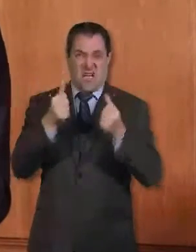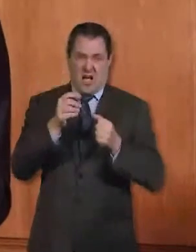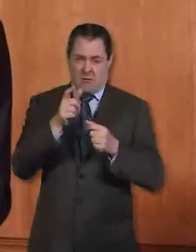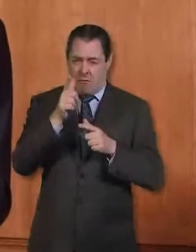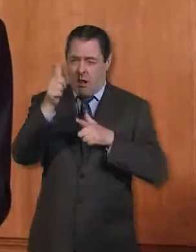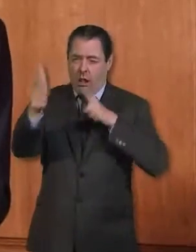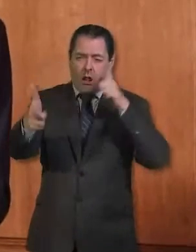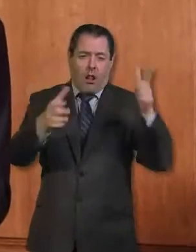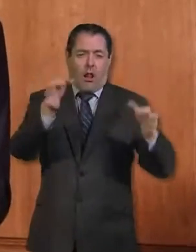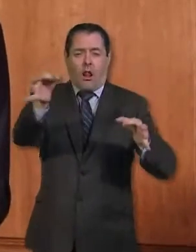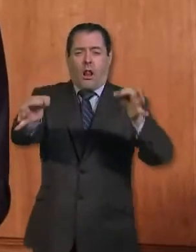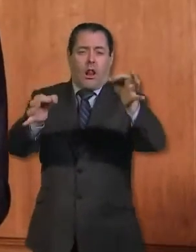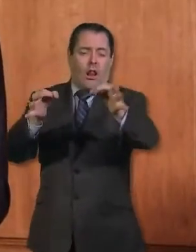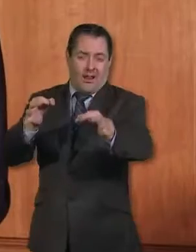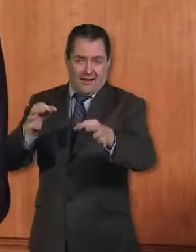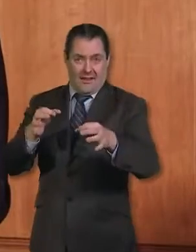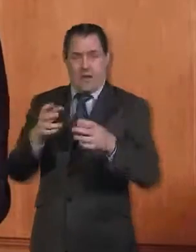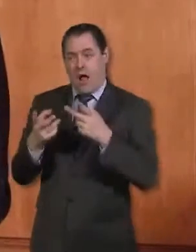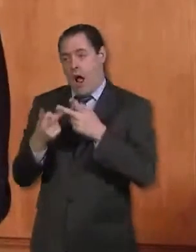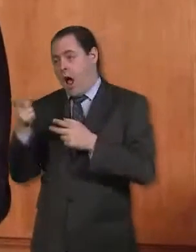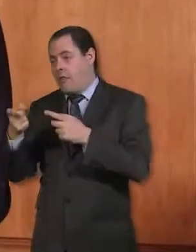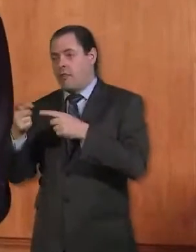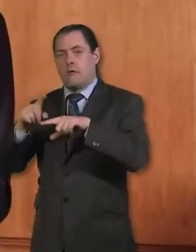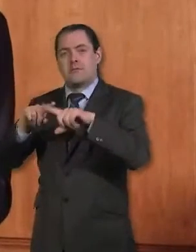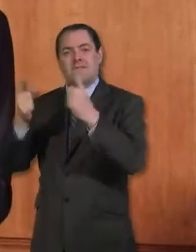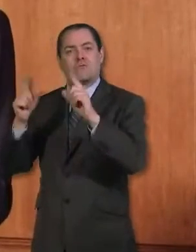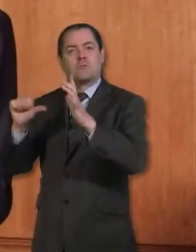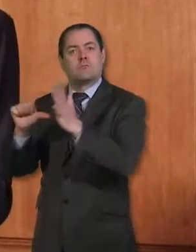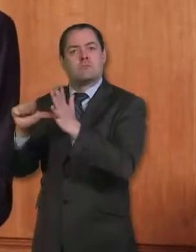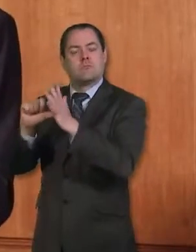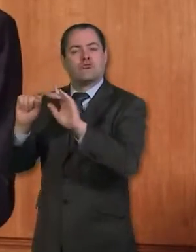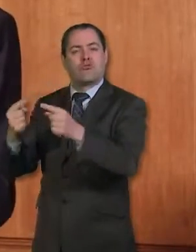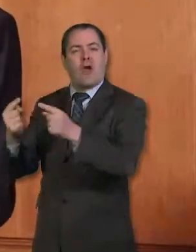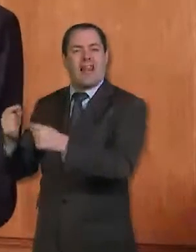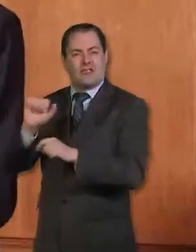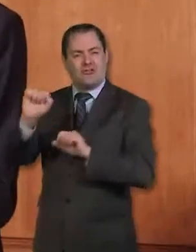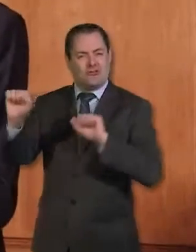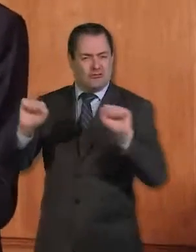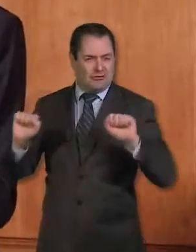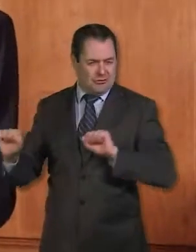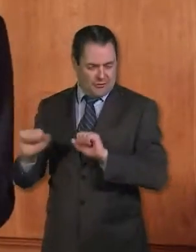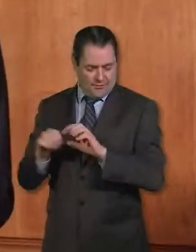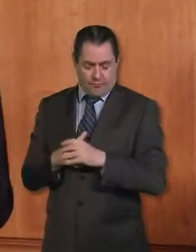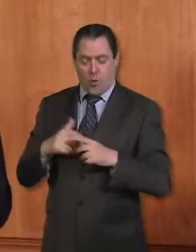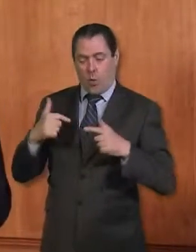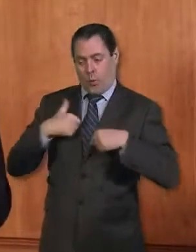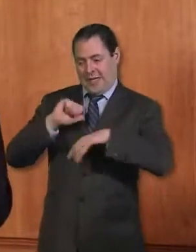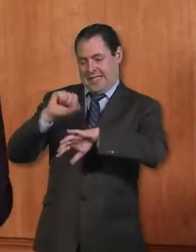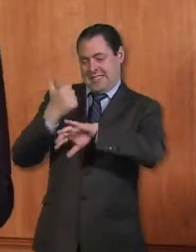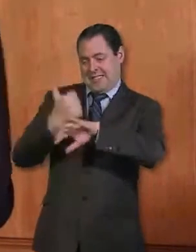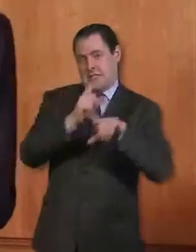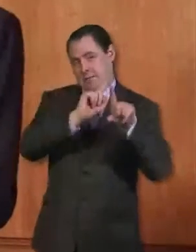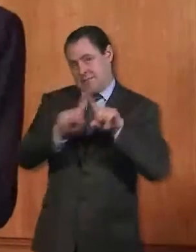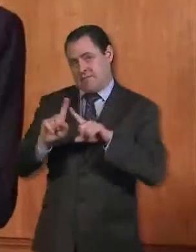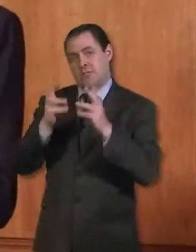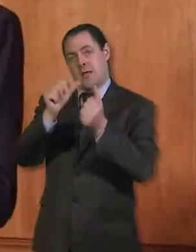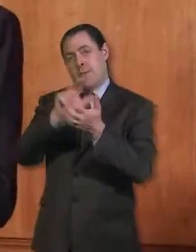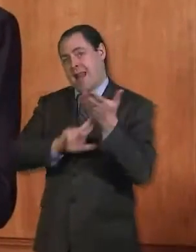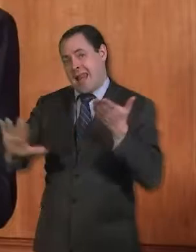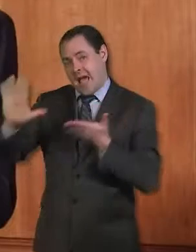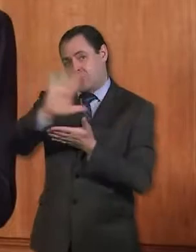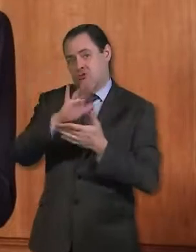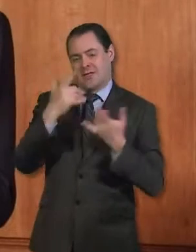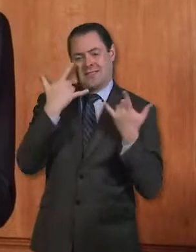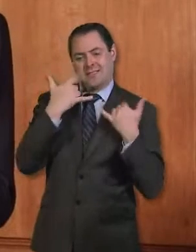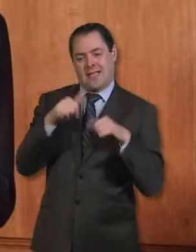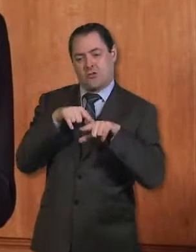different challenges. So the measures we're putting in place are a mixture of national resources. The test and trace program is unprecedented in